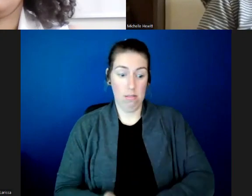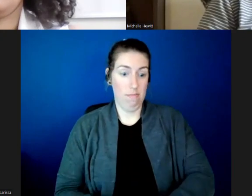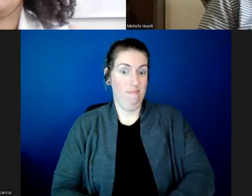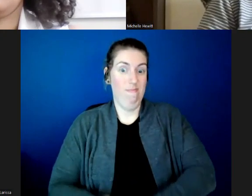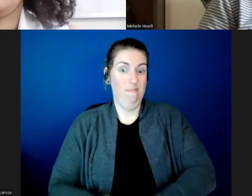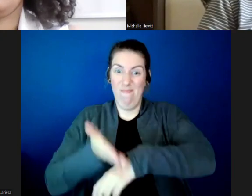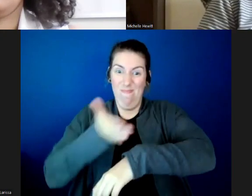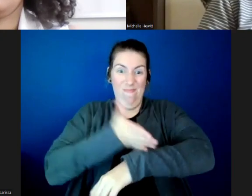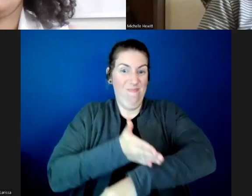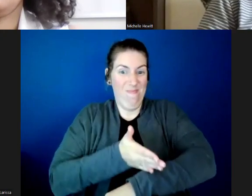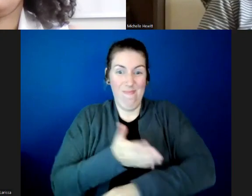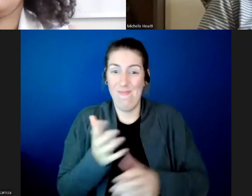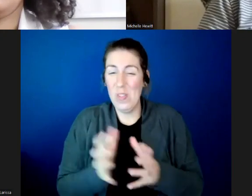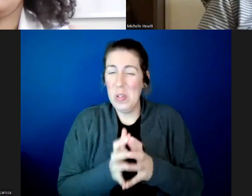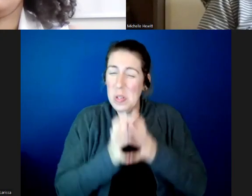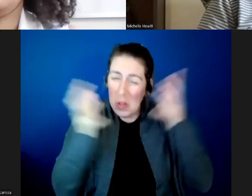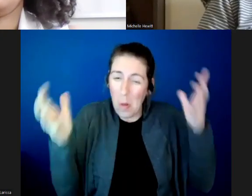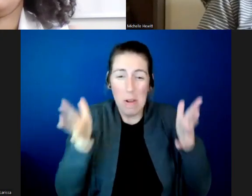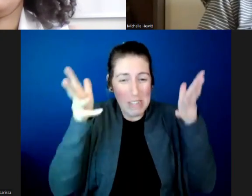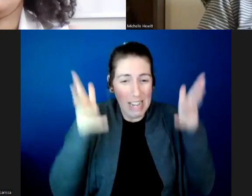trying to recognize people's,